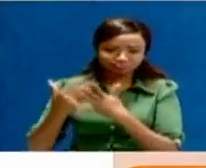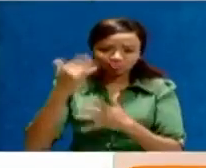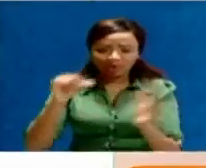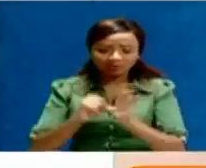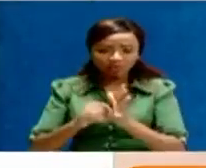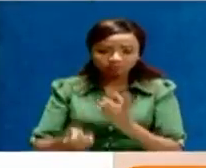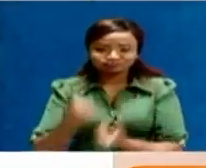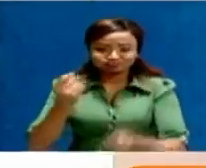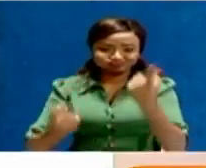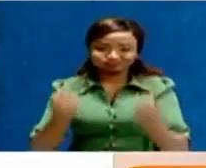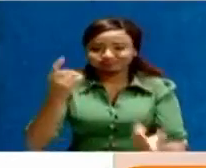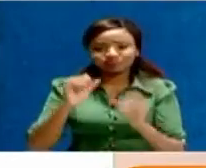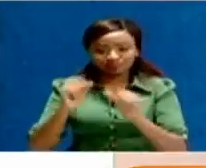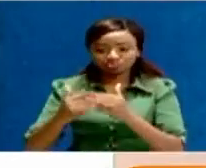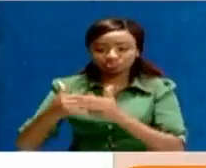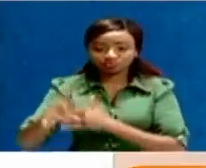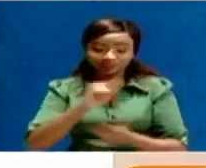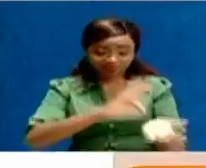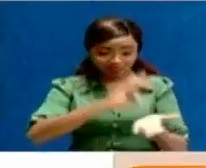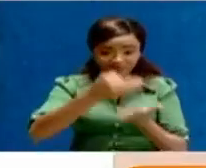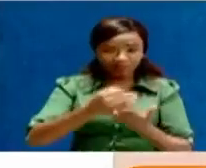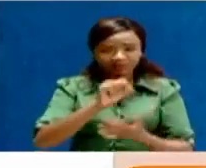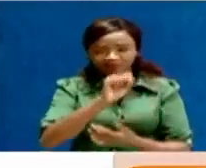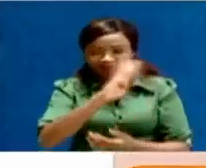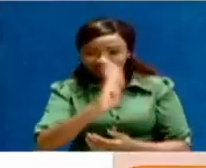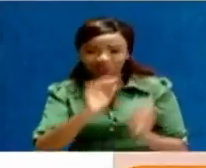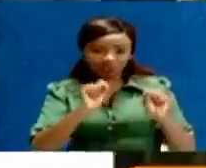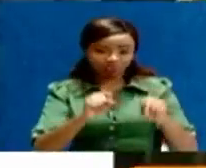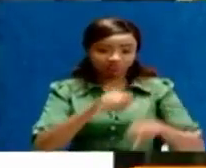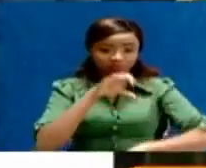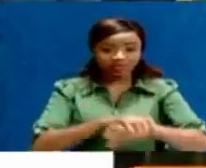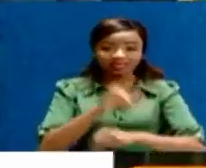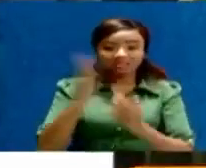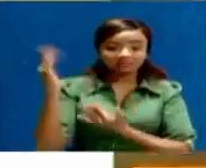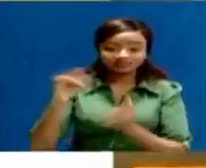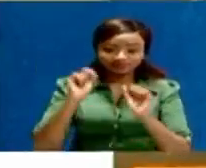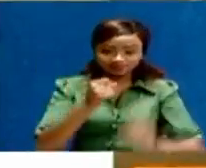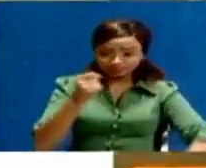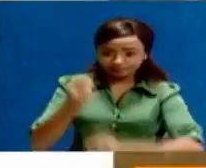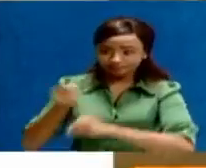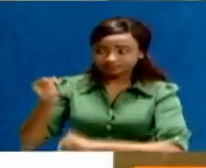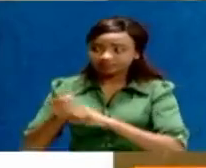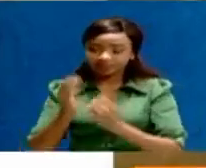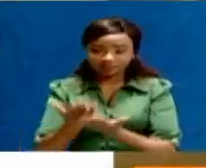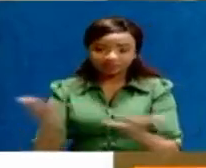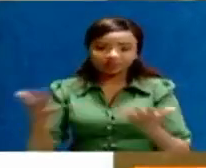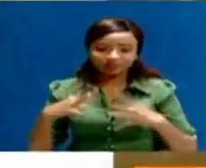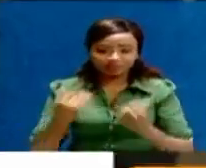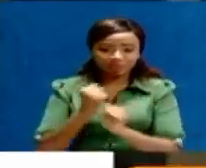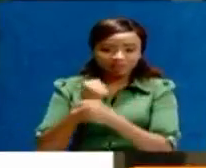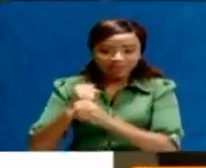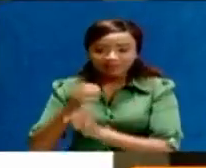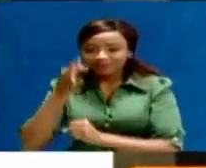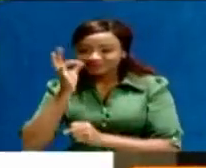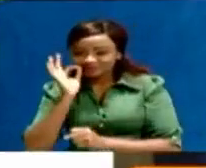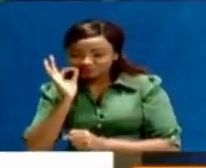of a crisis or a pandemic. The fund, estimated at 5 billion Kenya shillings, is expected to act as collateral for producers of fresh